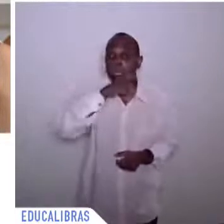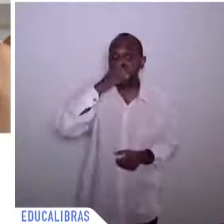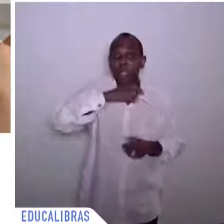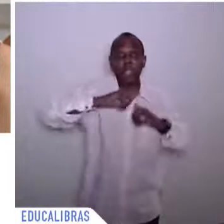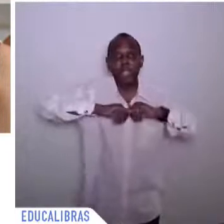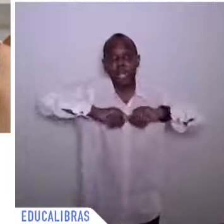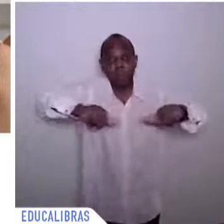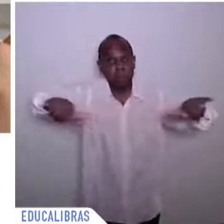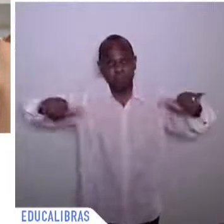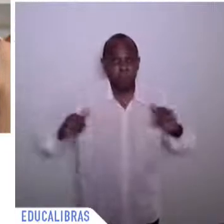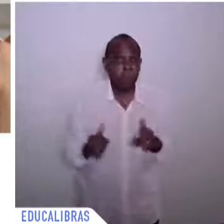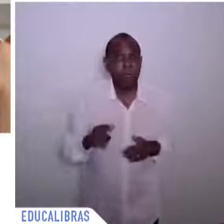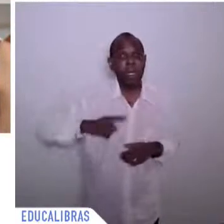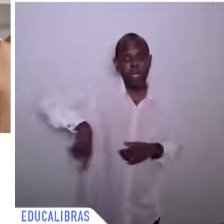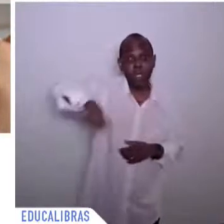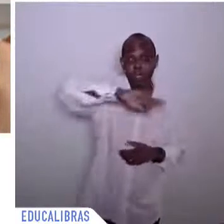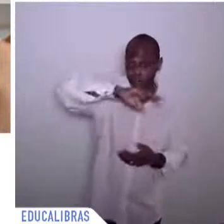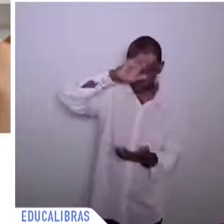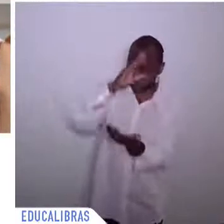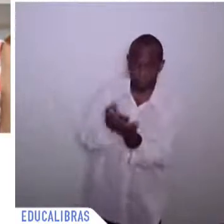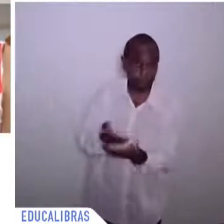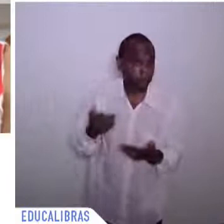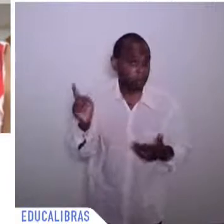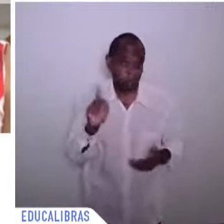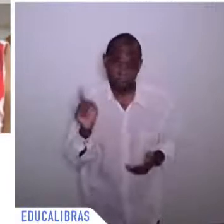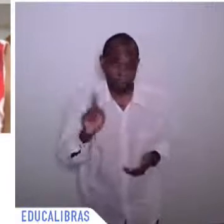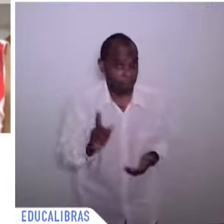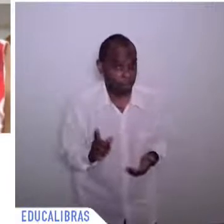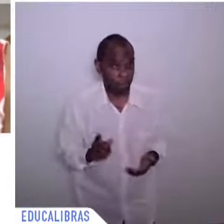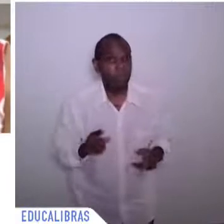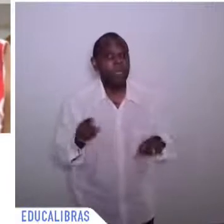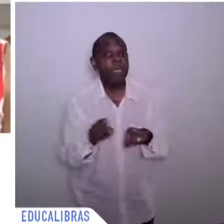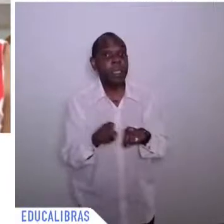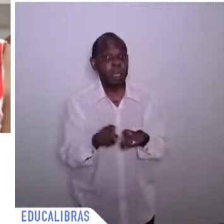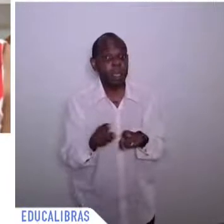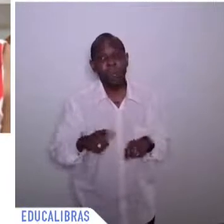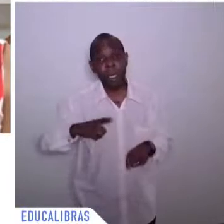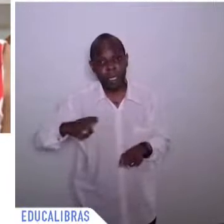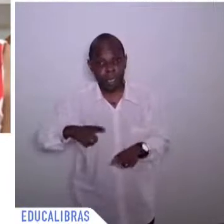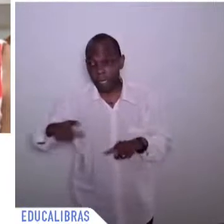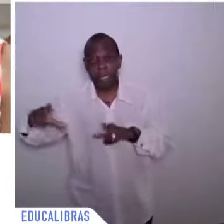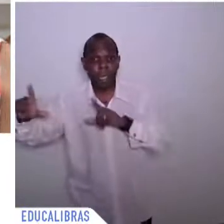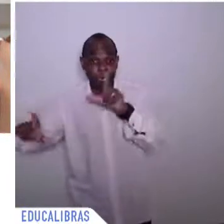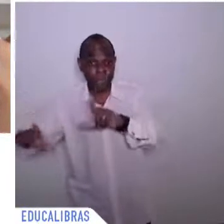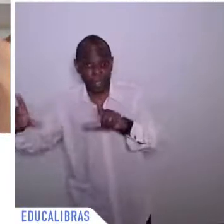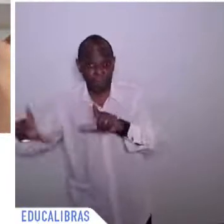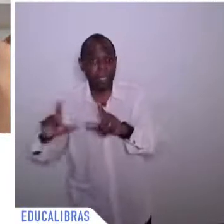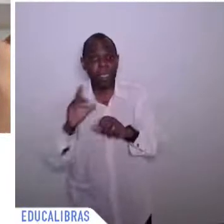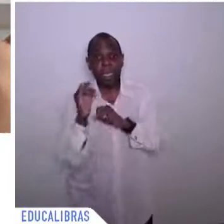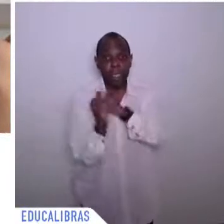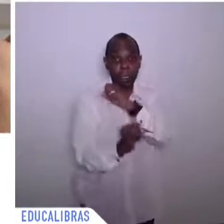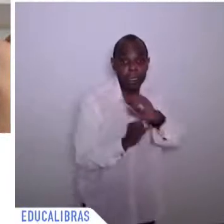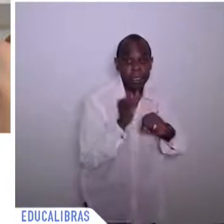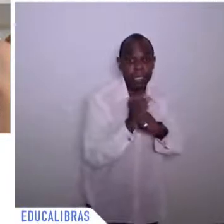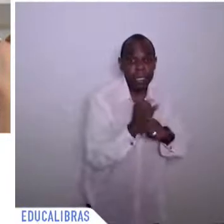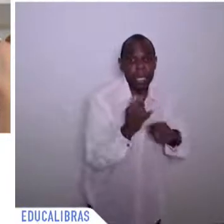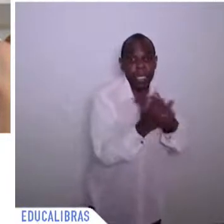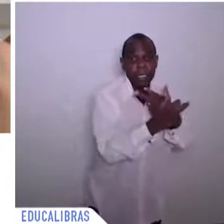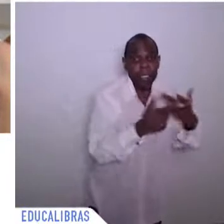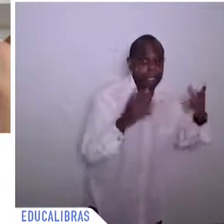the large number of information considered false or you can in which you can